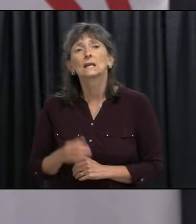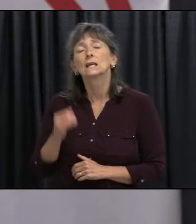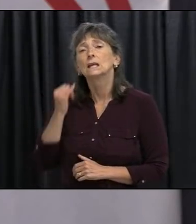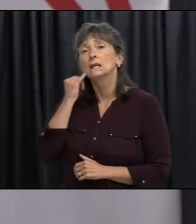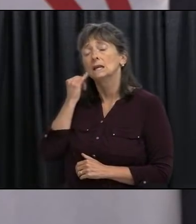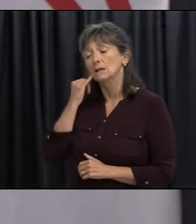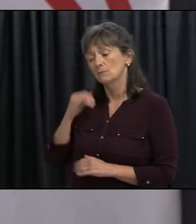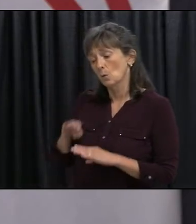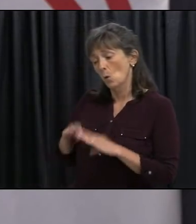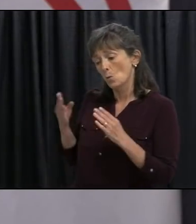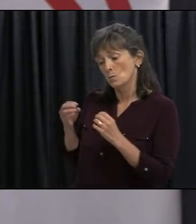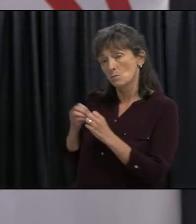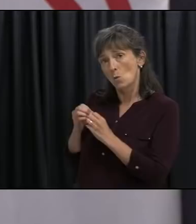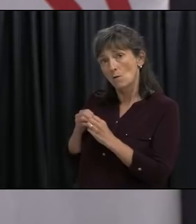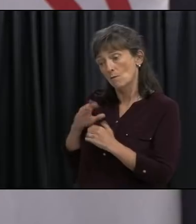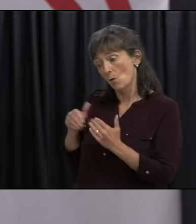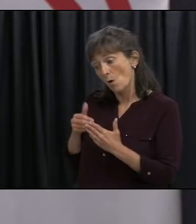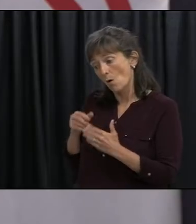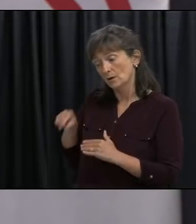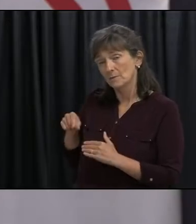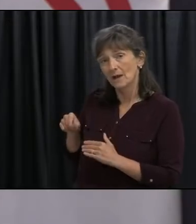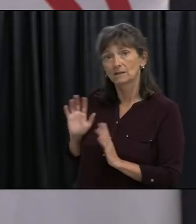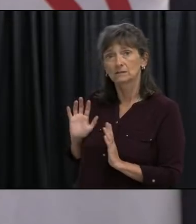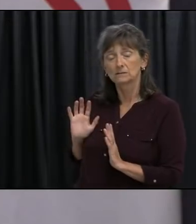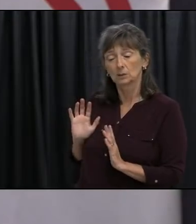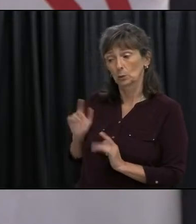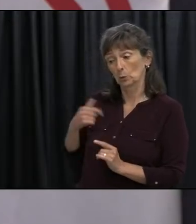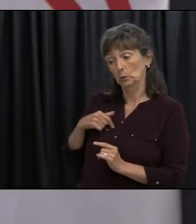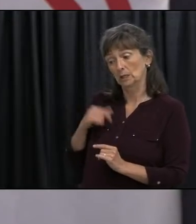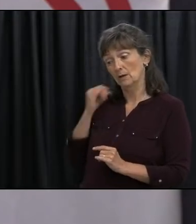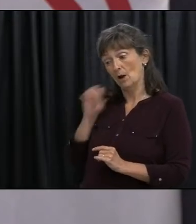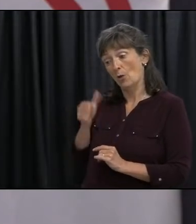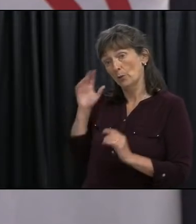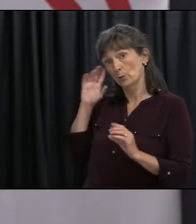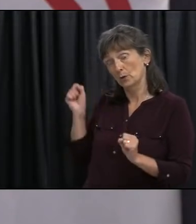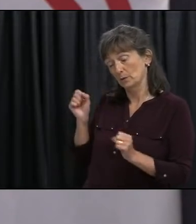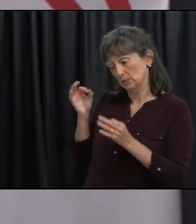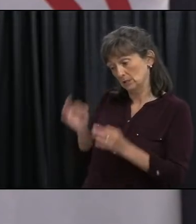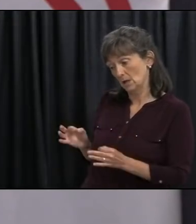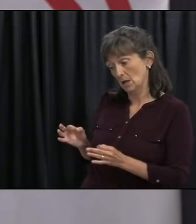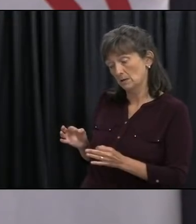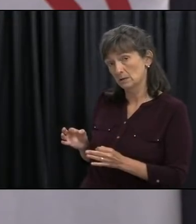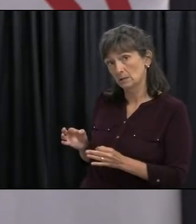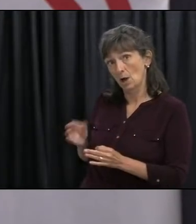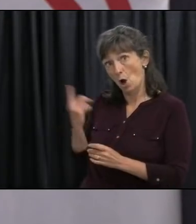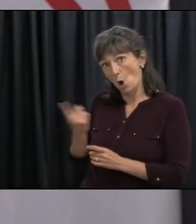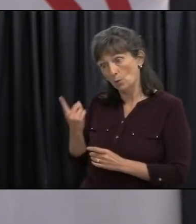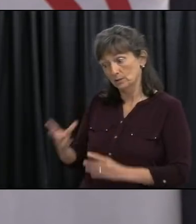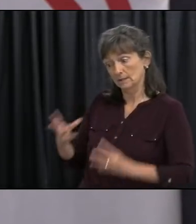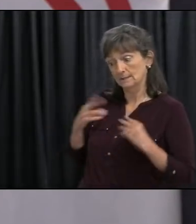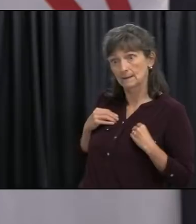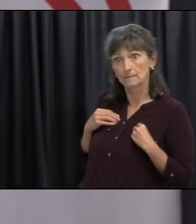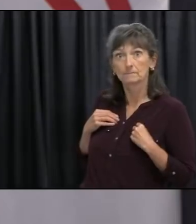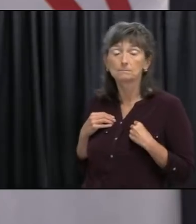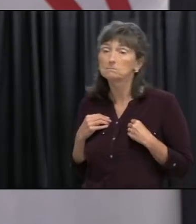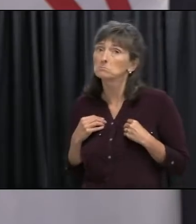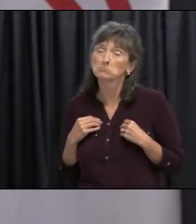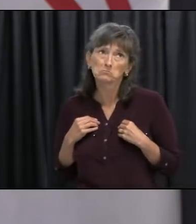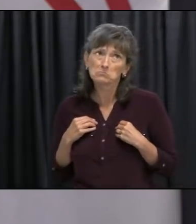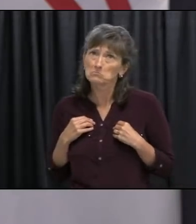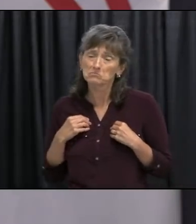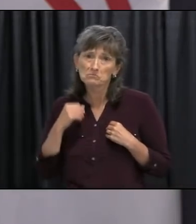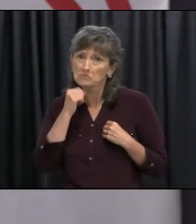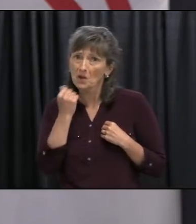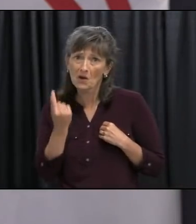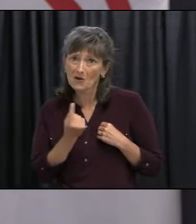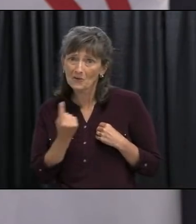think the decision-making from a premier in another province and working with, whatever system they would use to make their